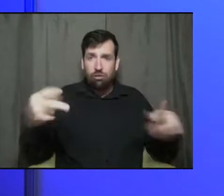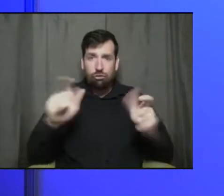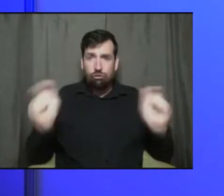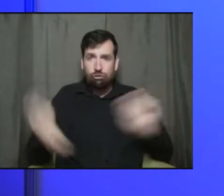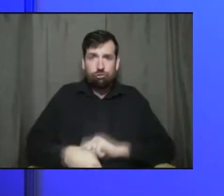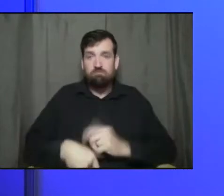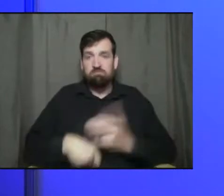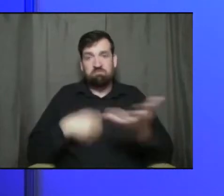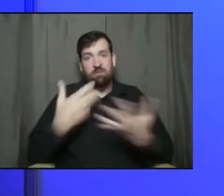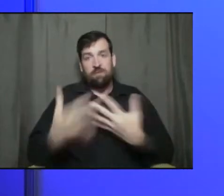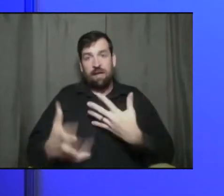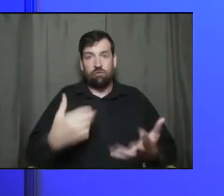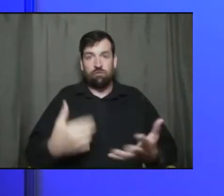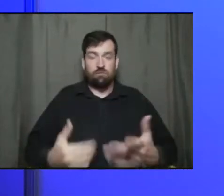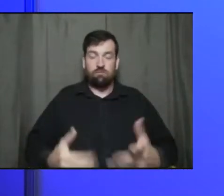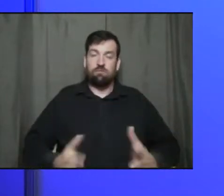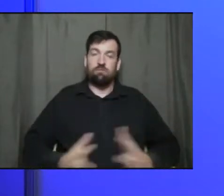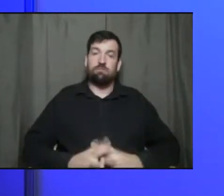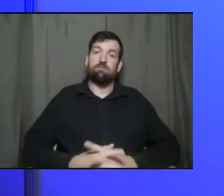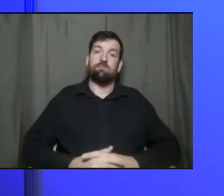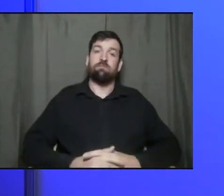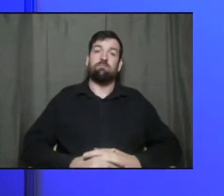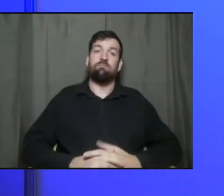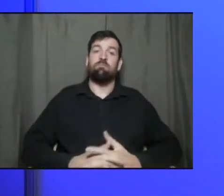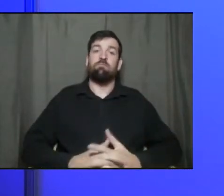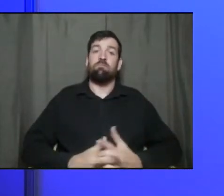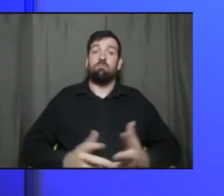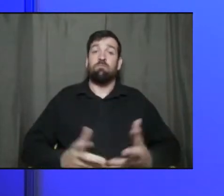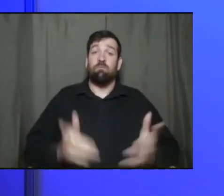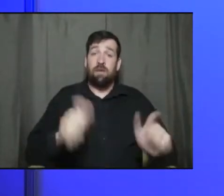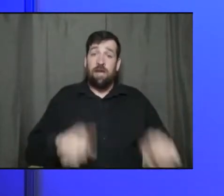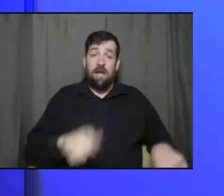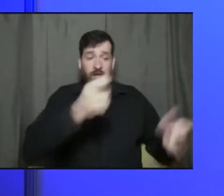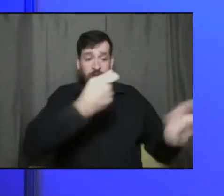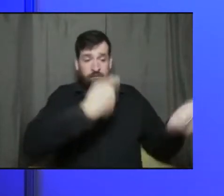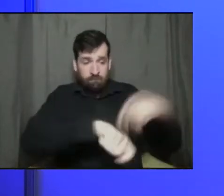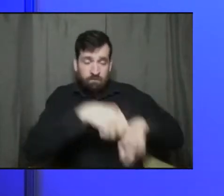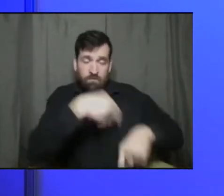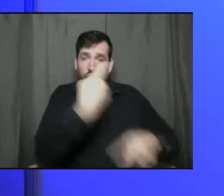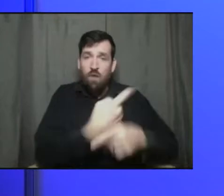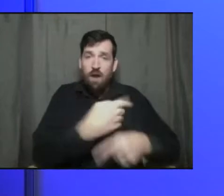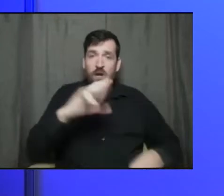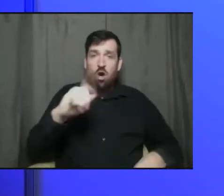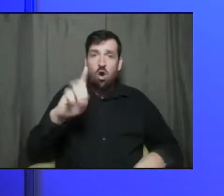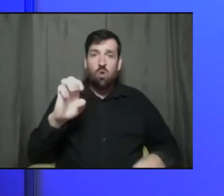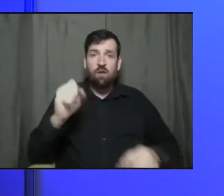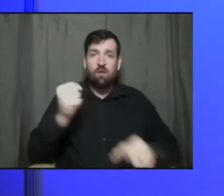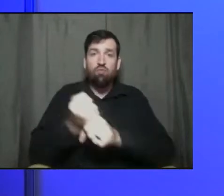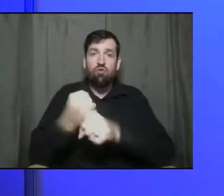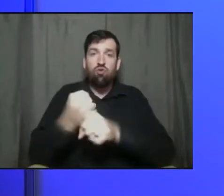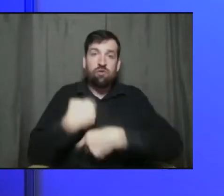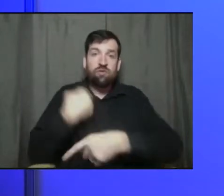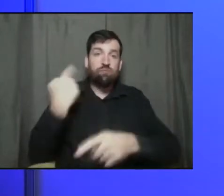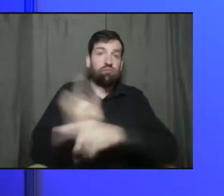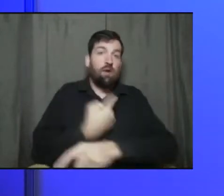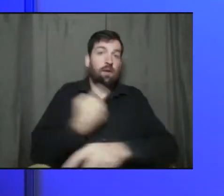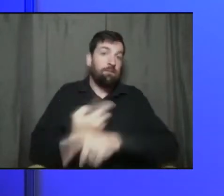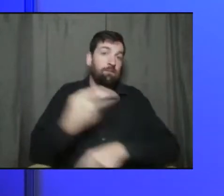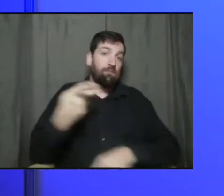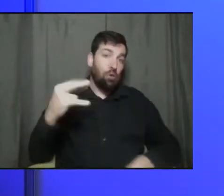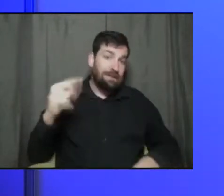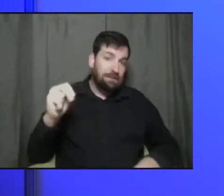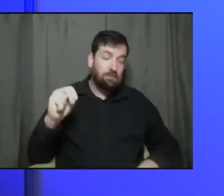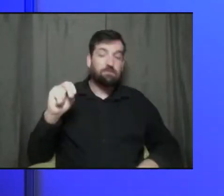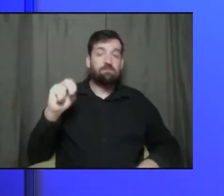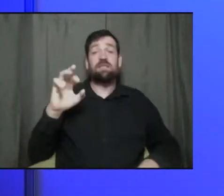just basically put in the right code that produces the right protein, the right CFTR channel,